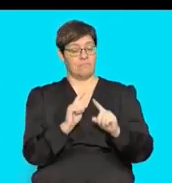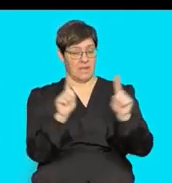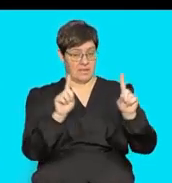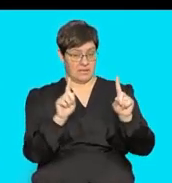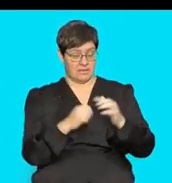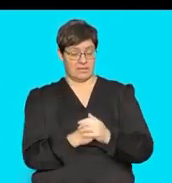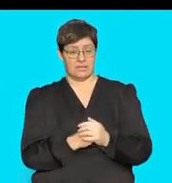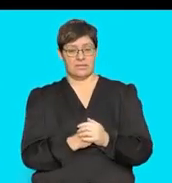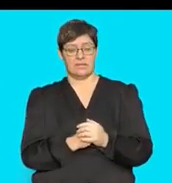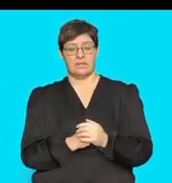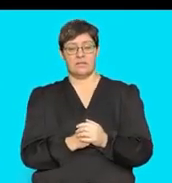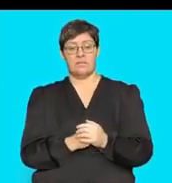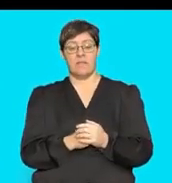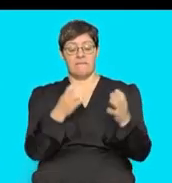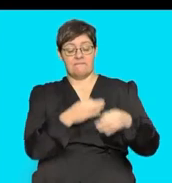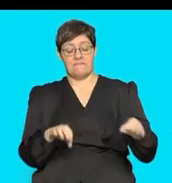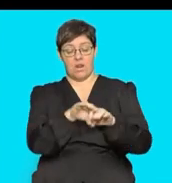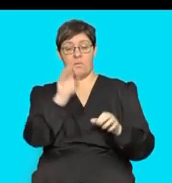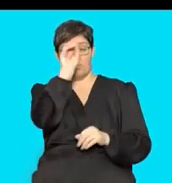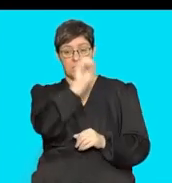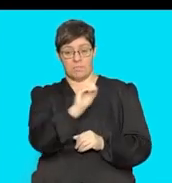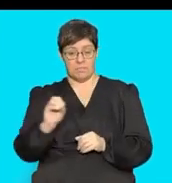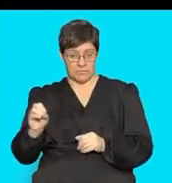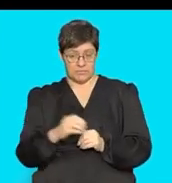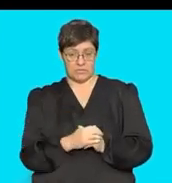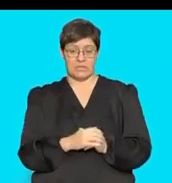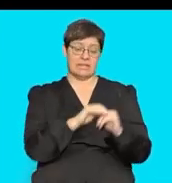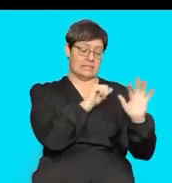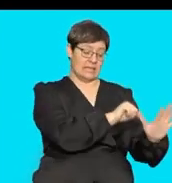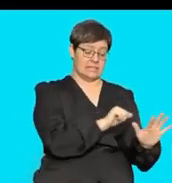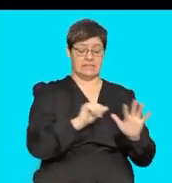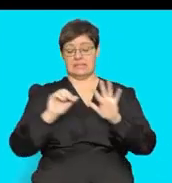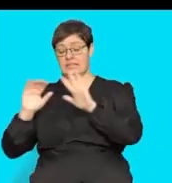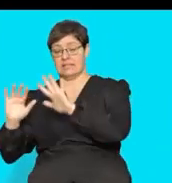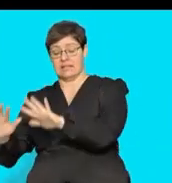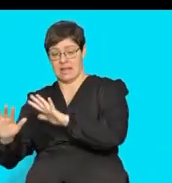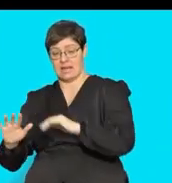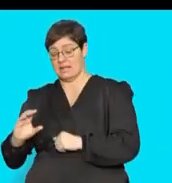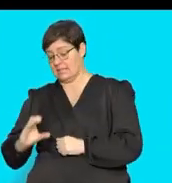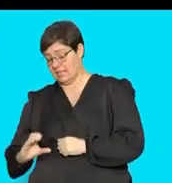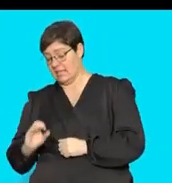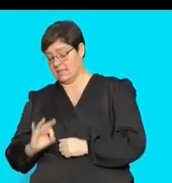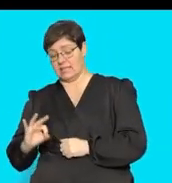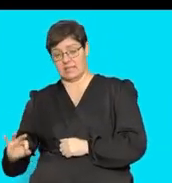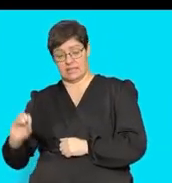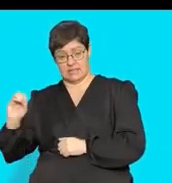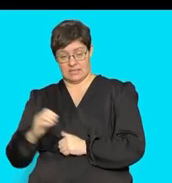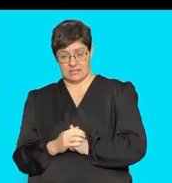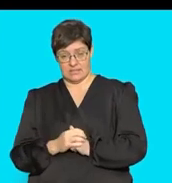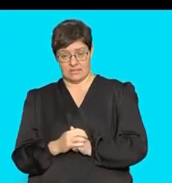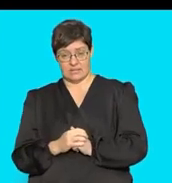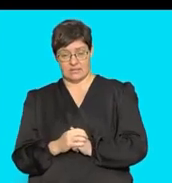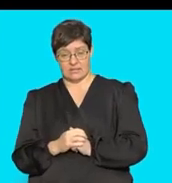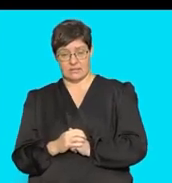But if we fill in the values, AB is 6, AC is 10, and C is 33,